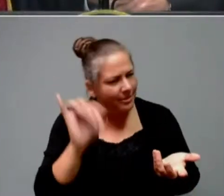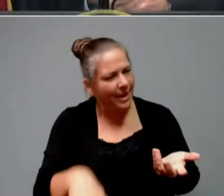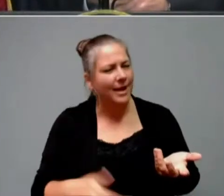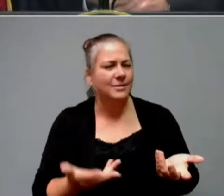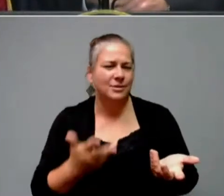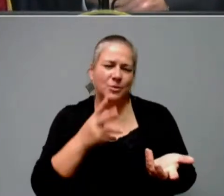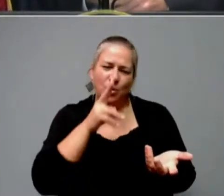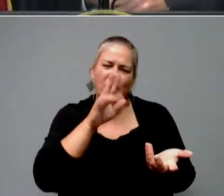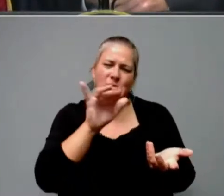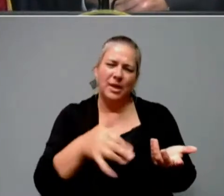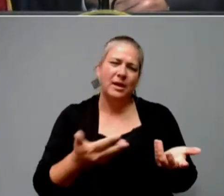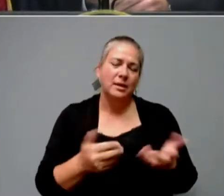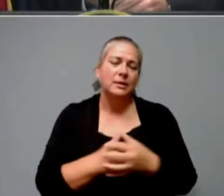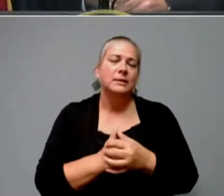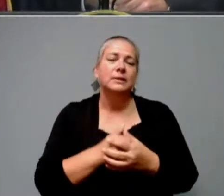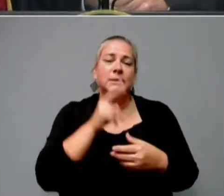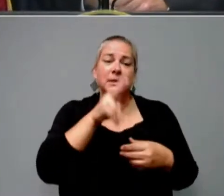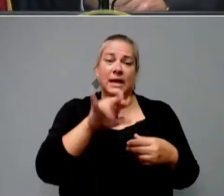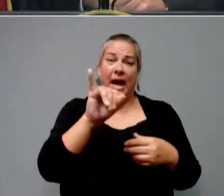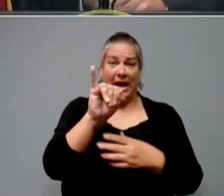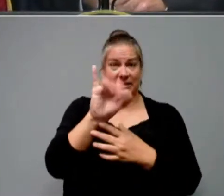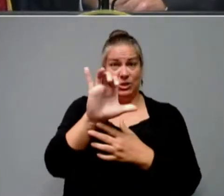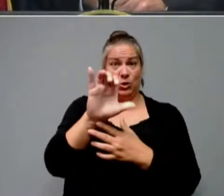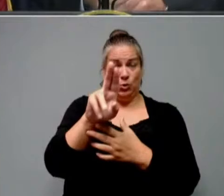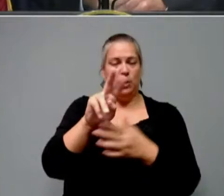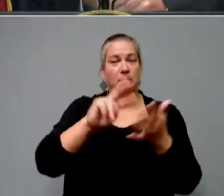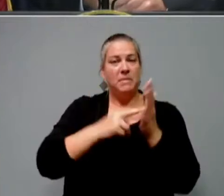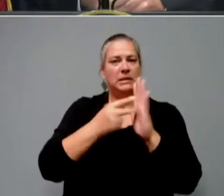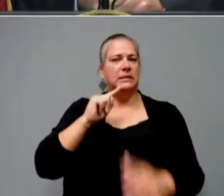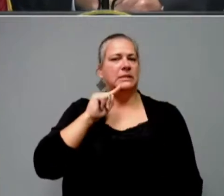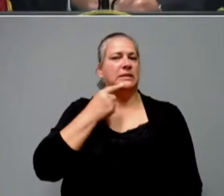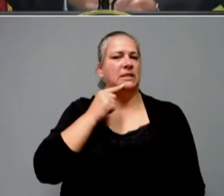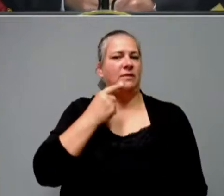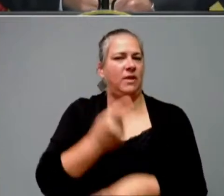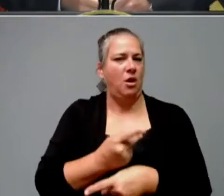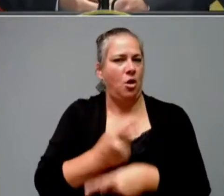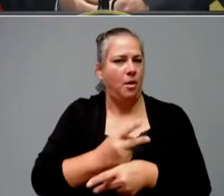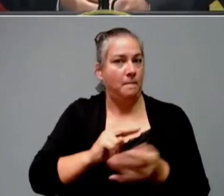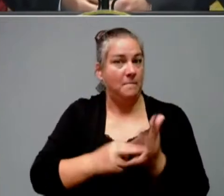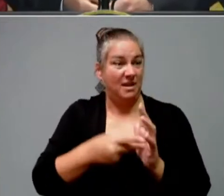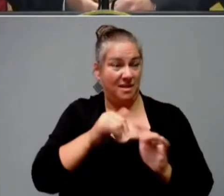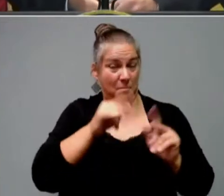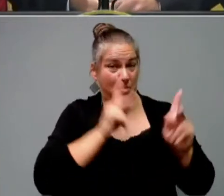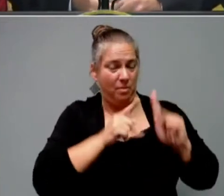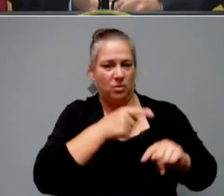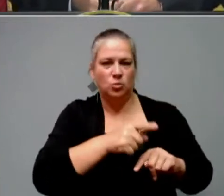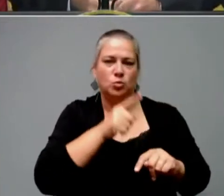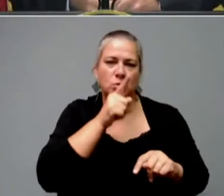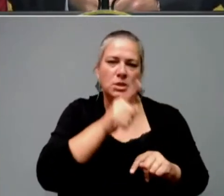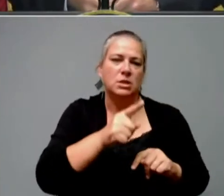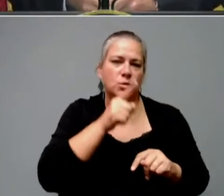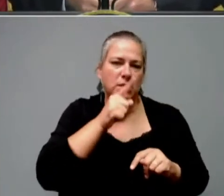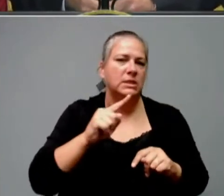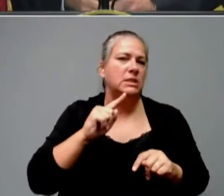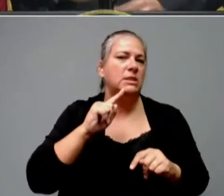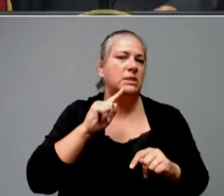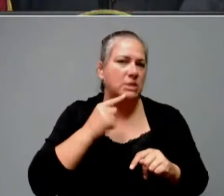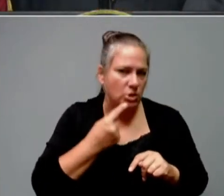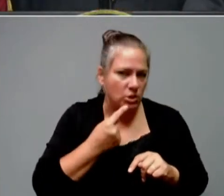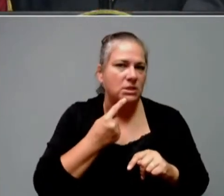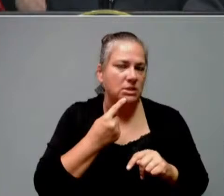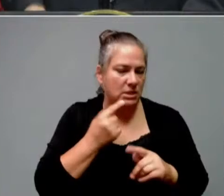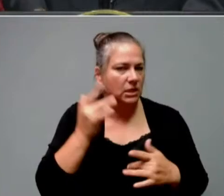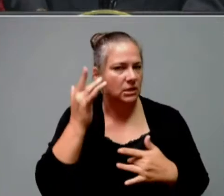unit is called that because people are in really, really rough shape. When you enter the ICU, you know